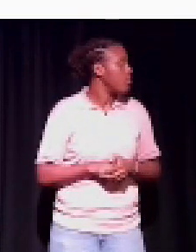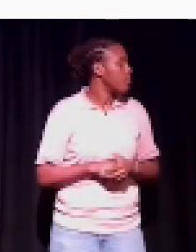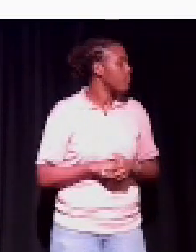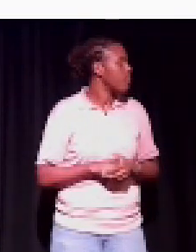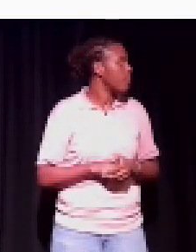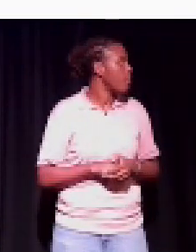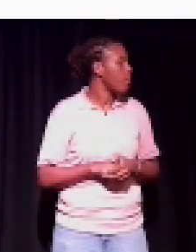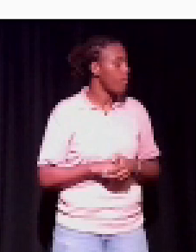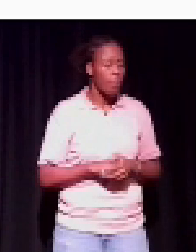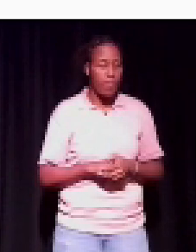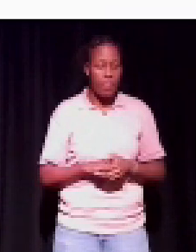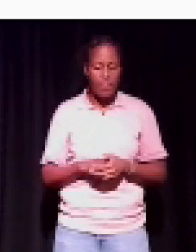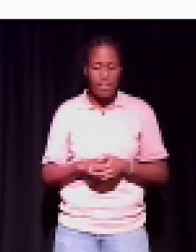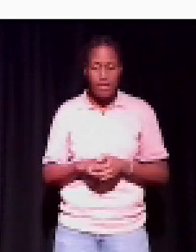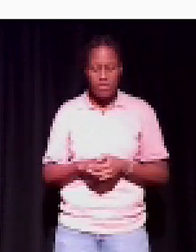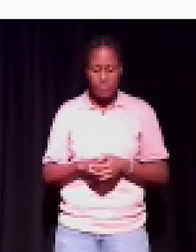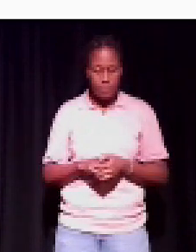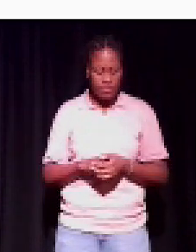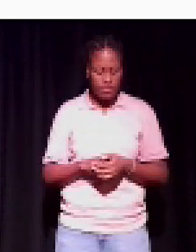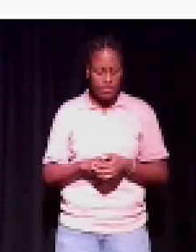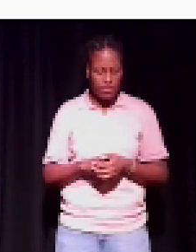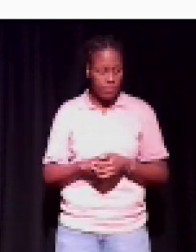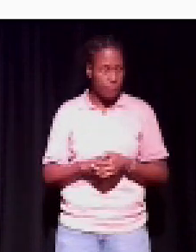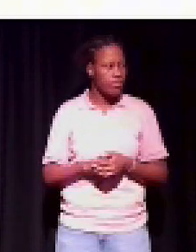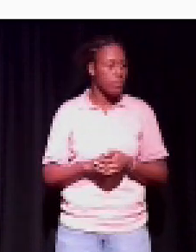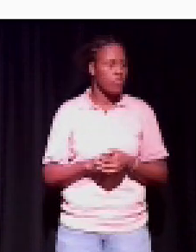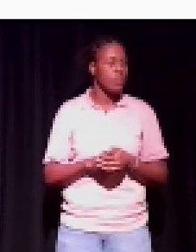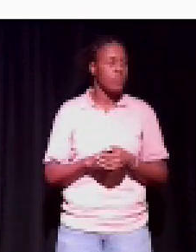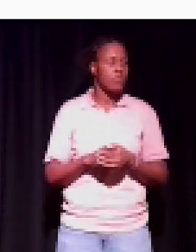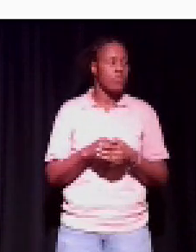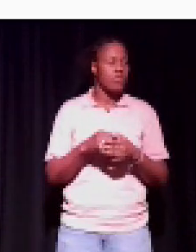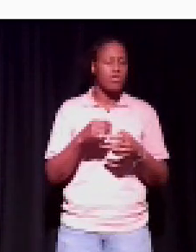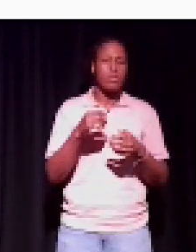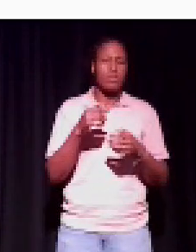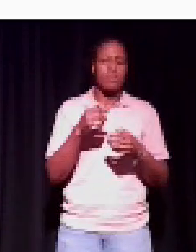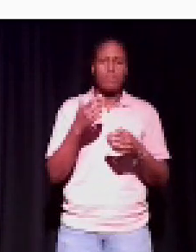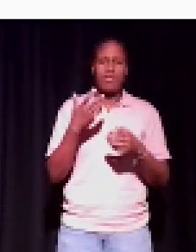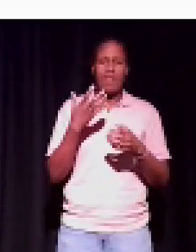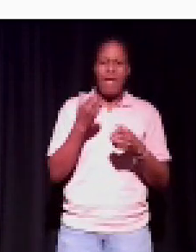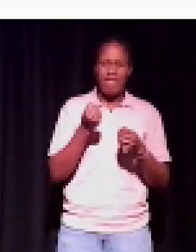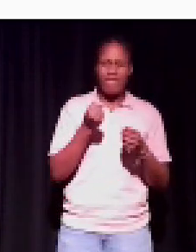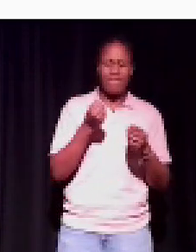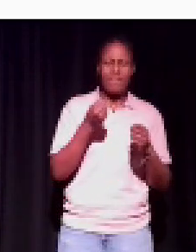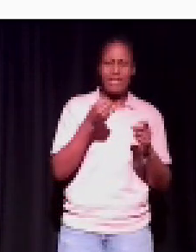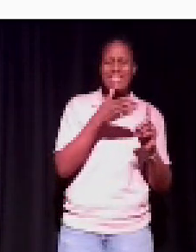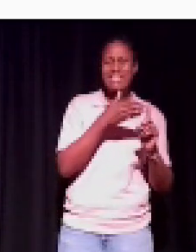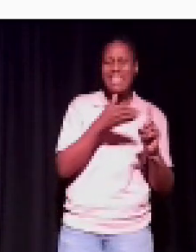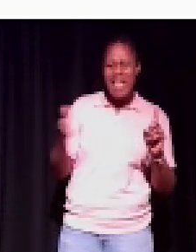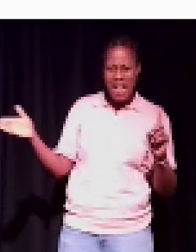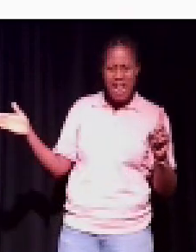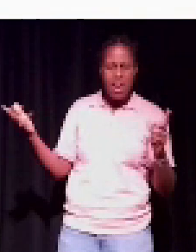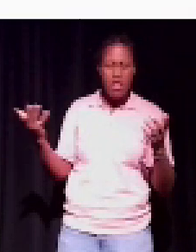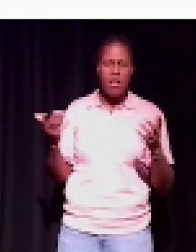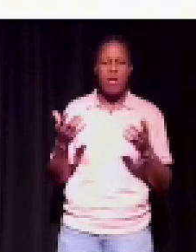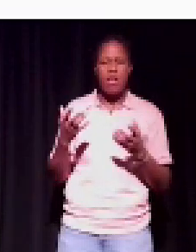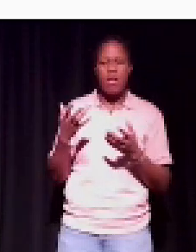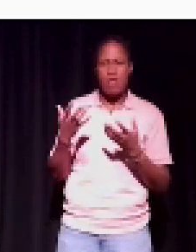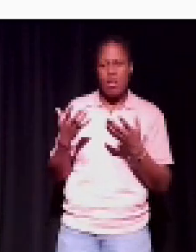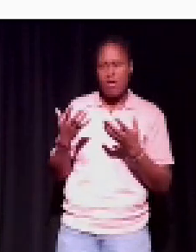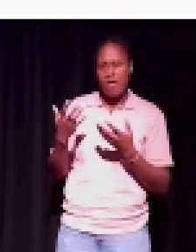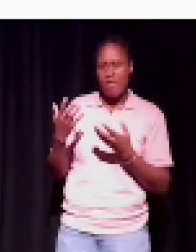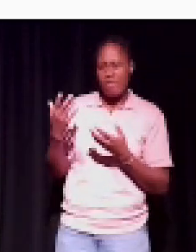So just to quickly cover what's out there, we've got sort of the very high-end, expensive stuff that is very